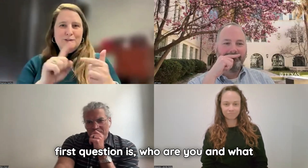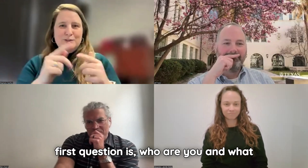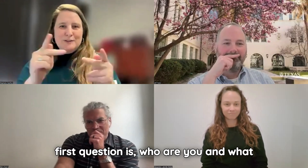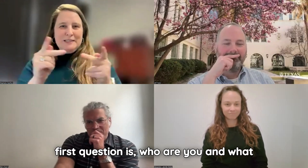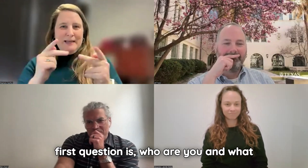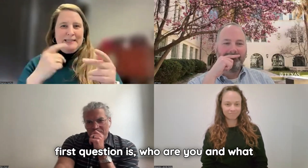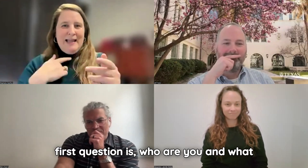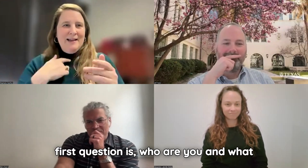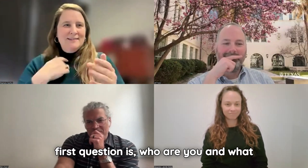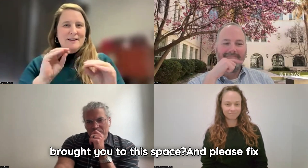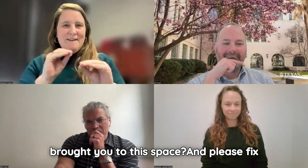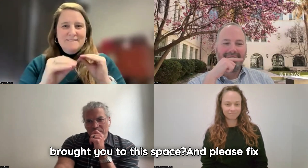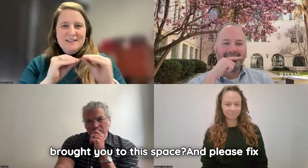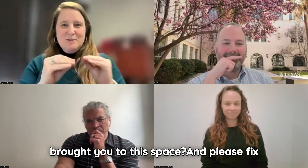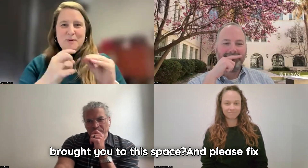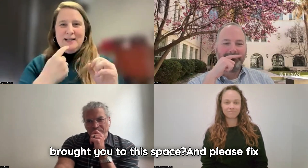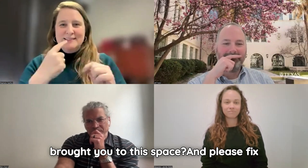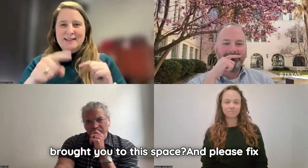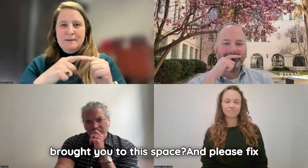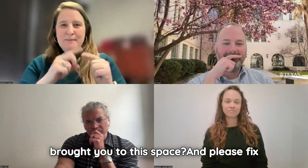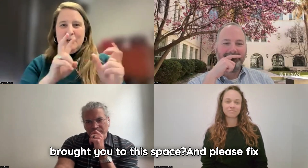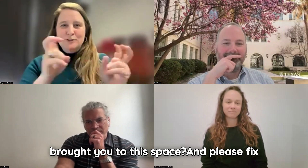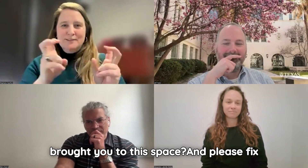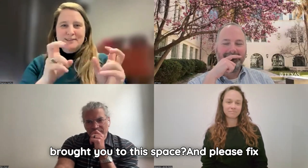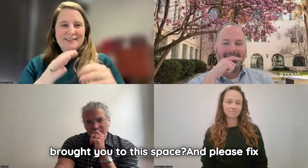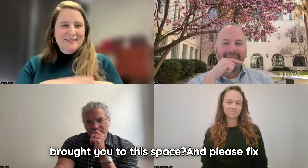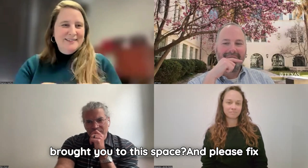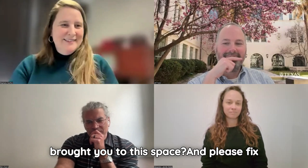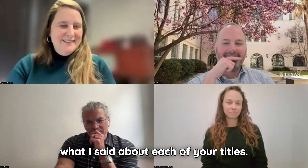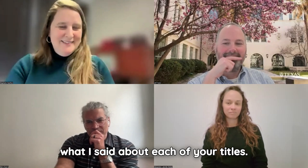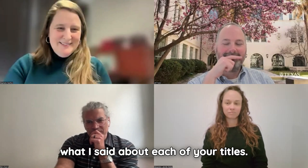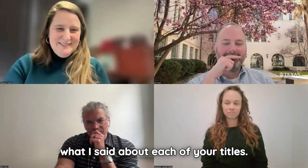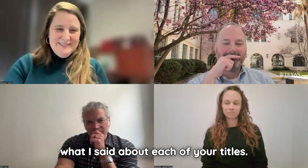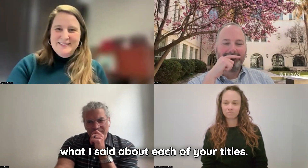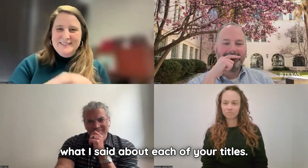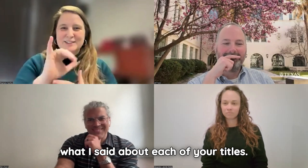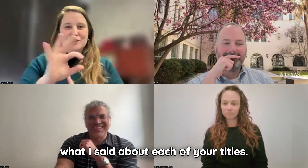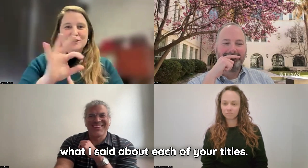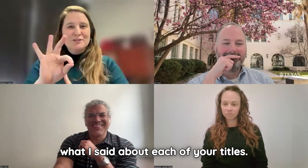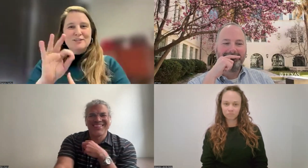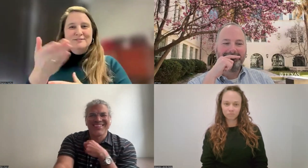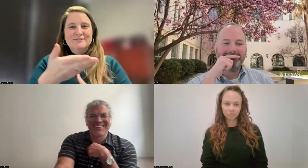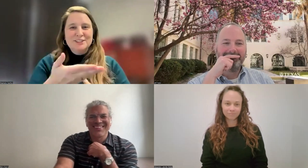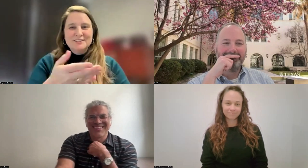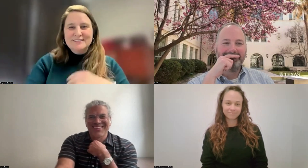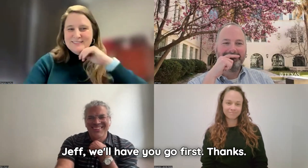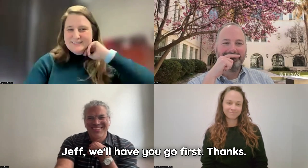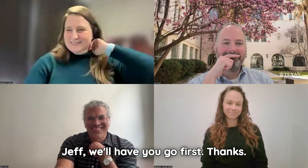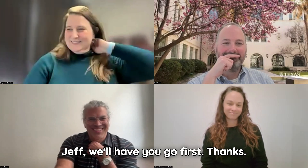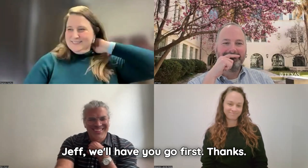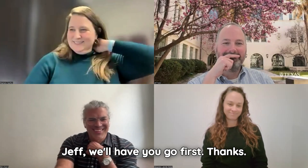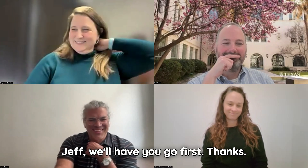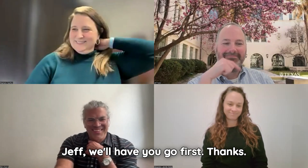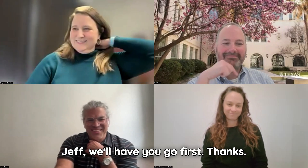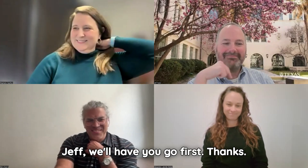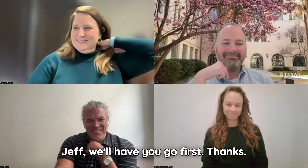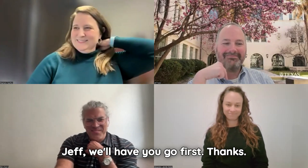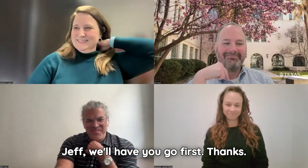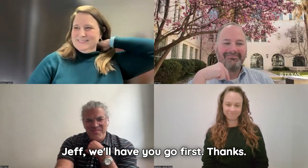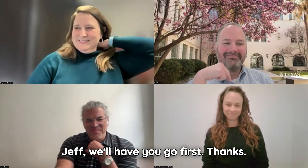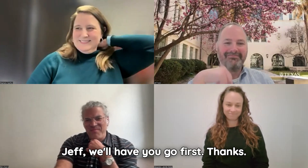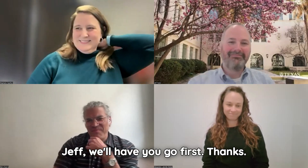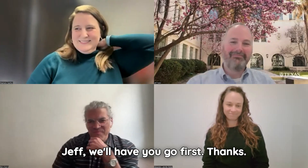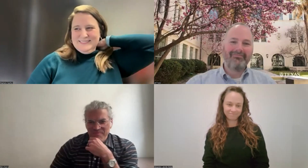are you and what brought you to this space? And please fix what I said about each of your titles. Jeff, we'll have you